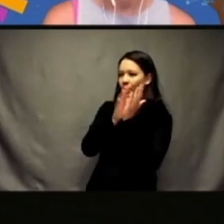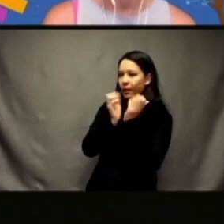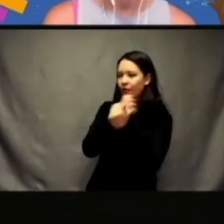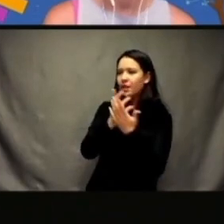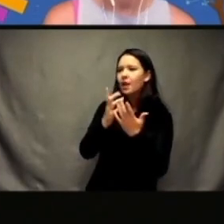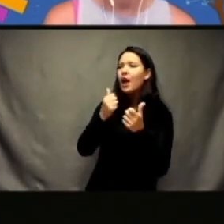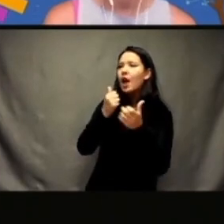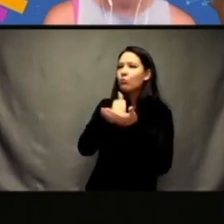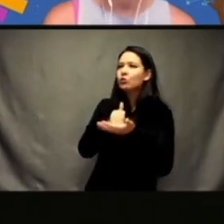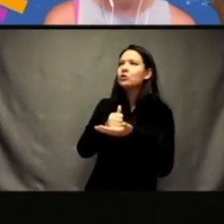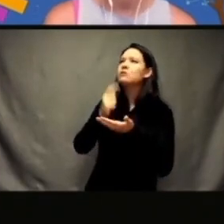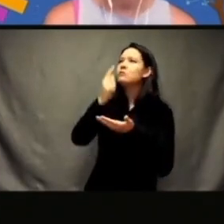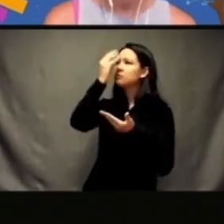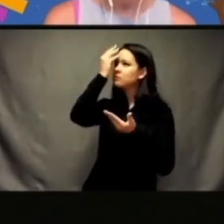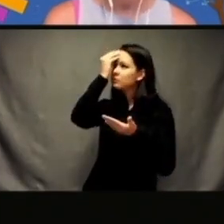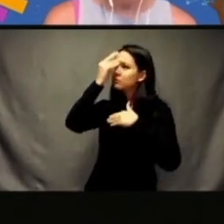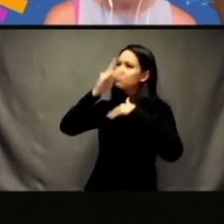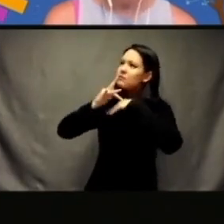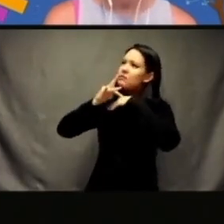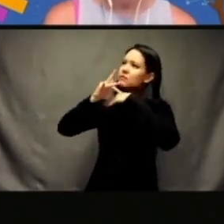now.